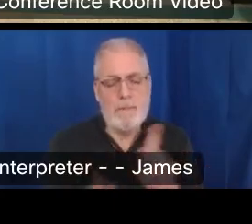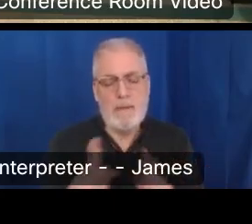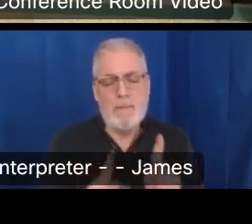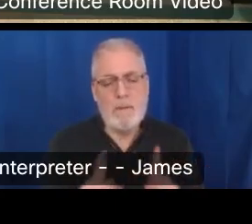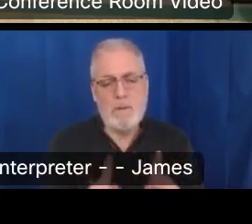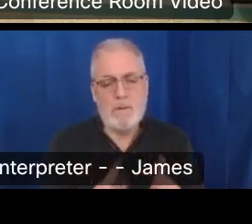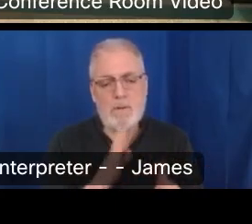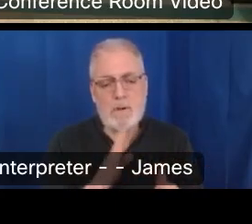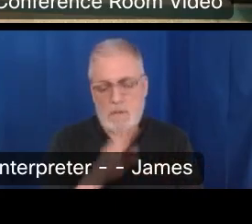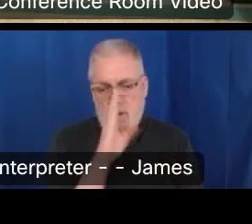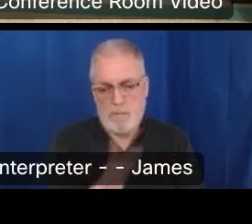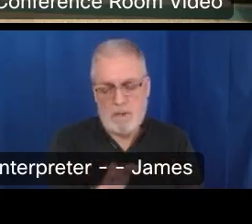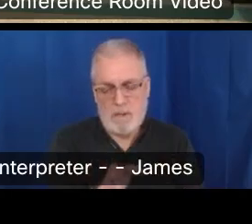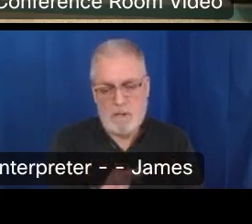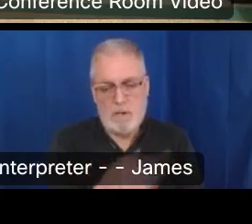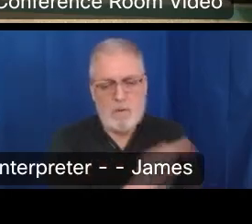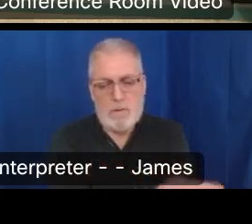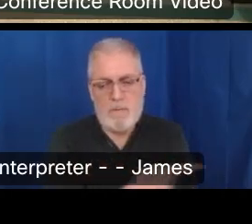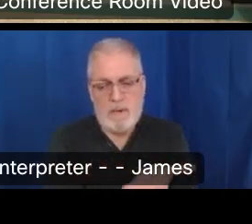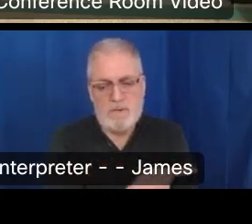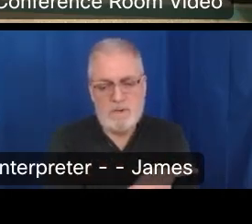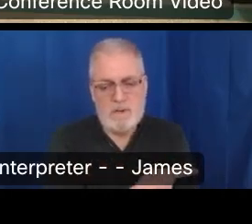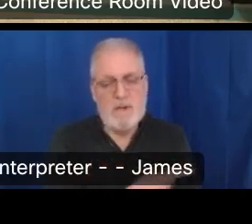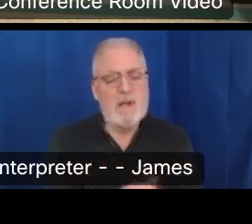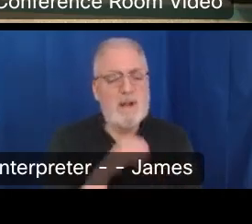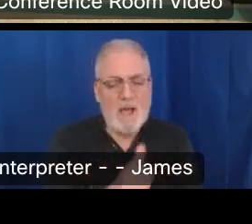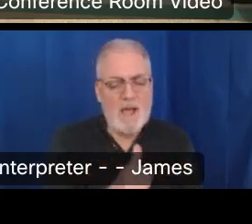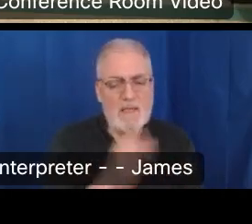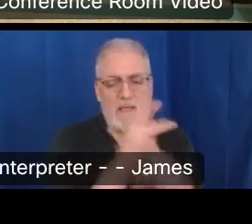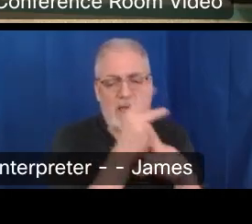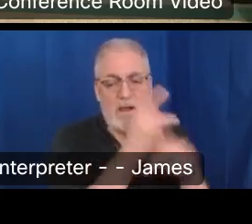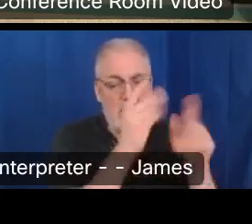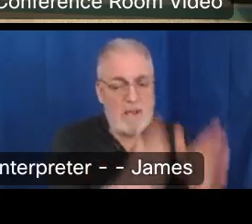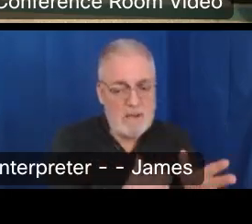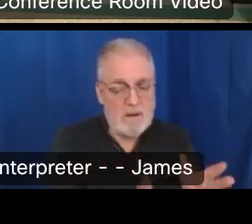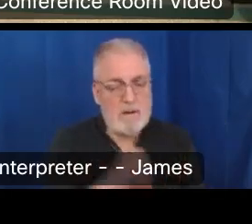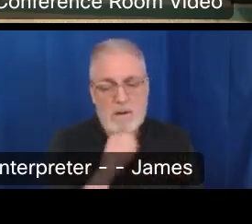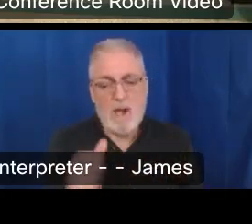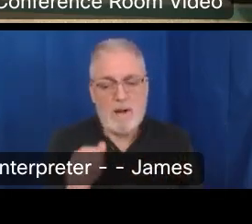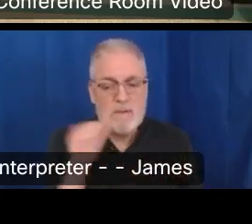the caretaker or the mother and father, you know? Yep.